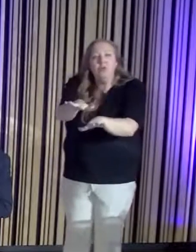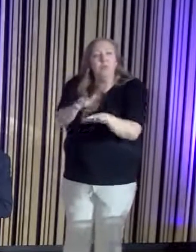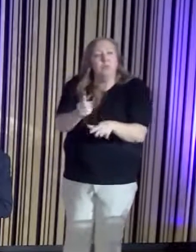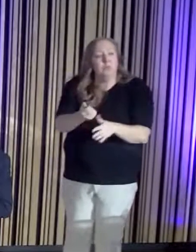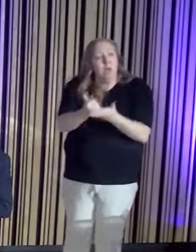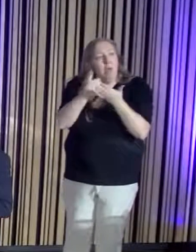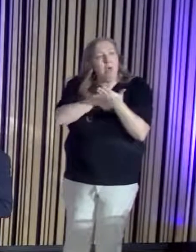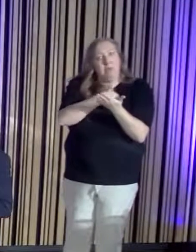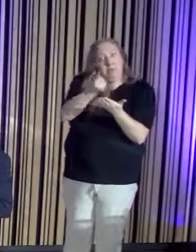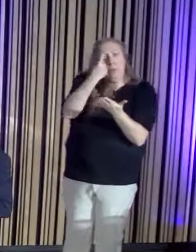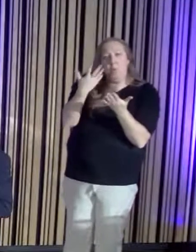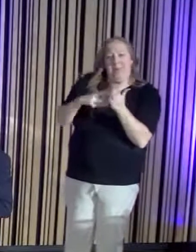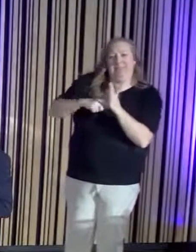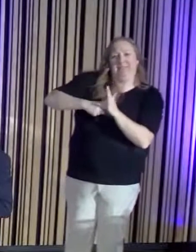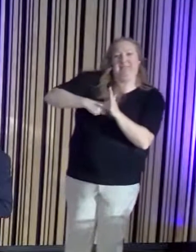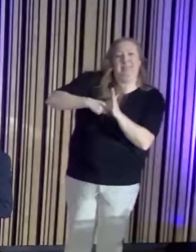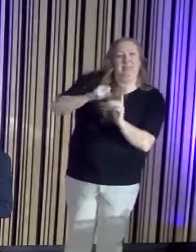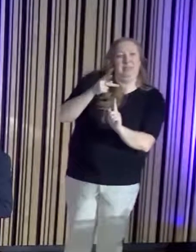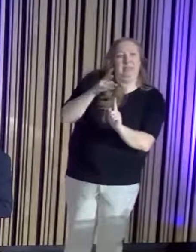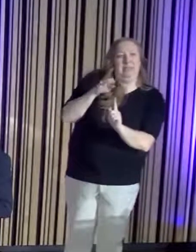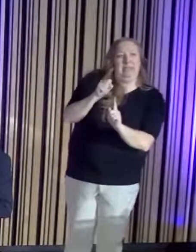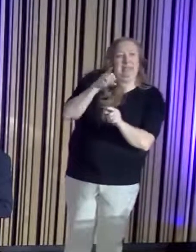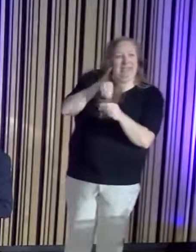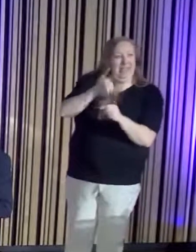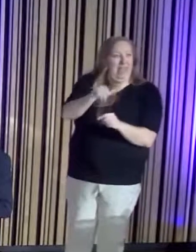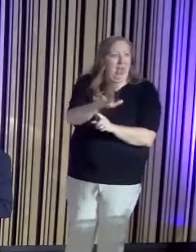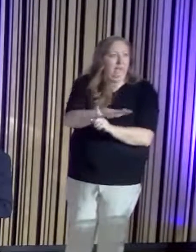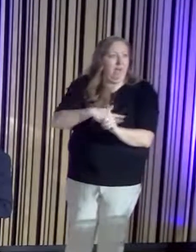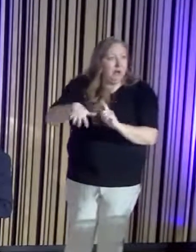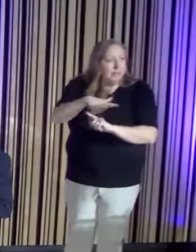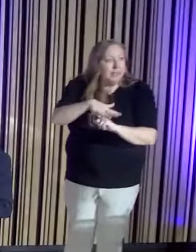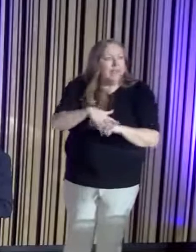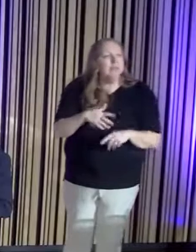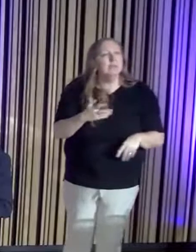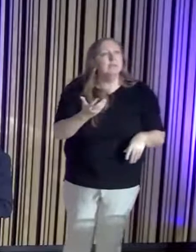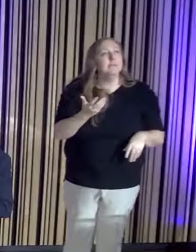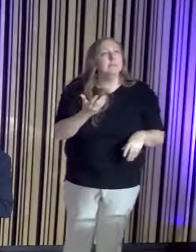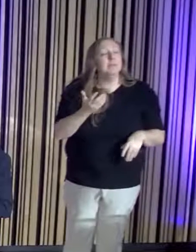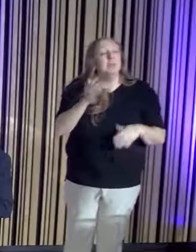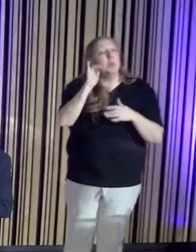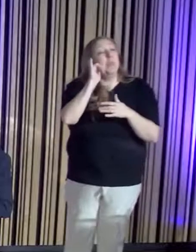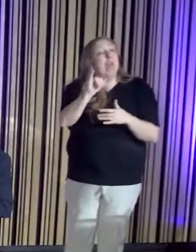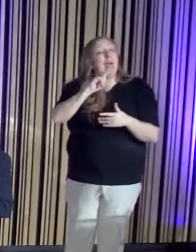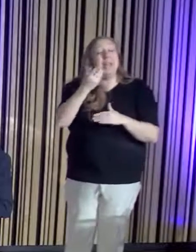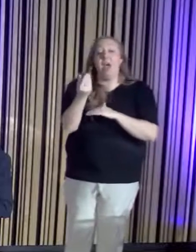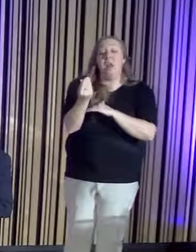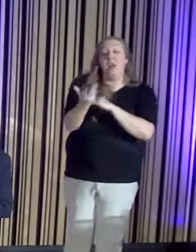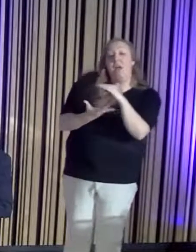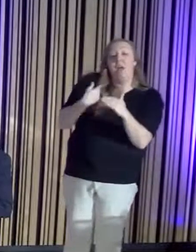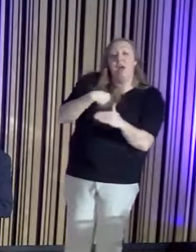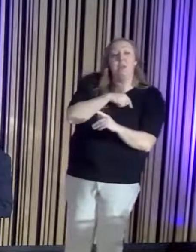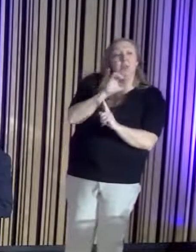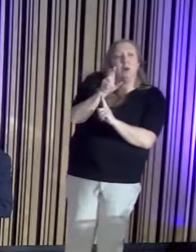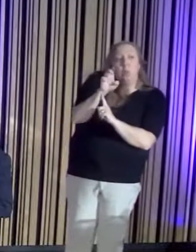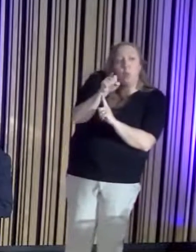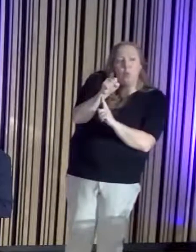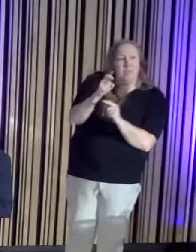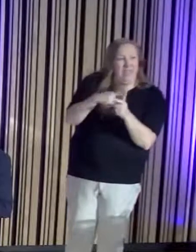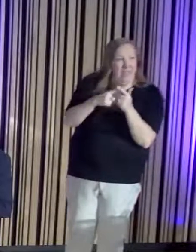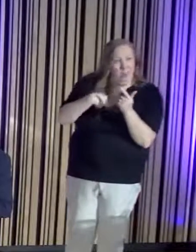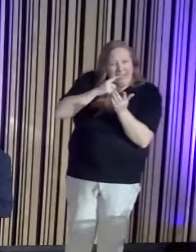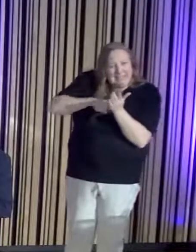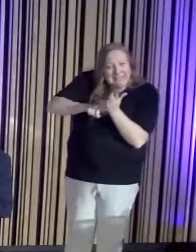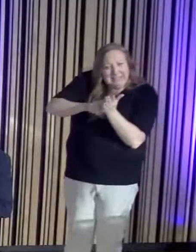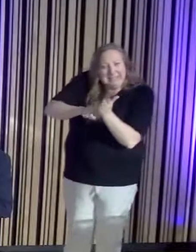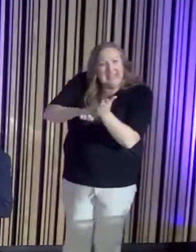different ocean environments, and that again provides clues that we can then go dig into and